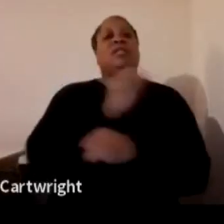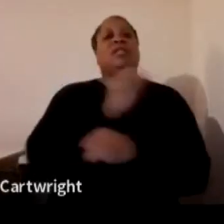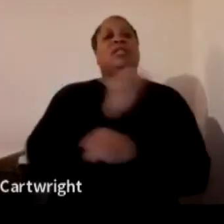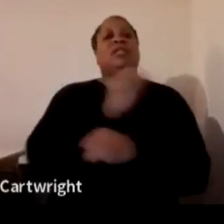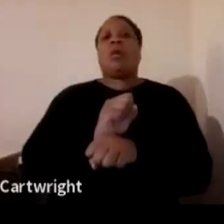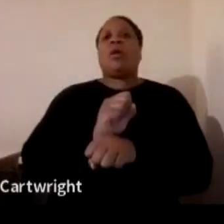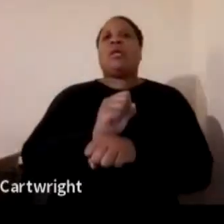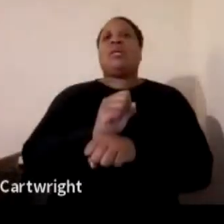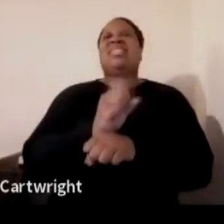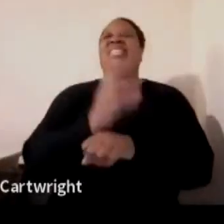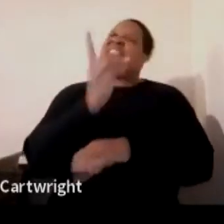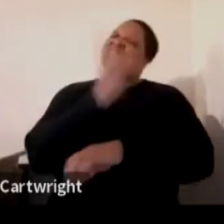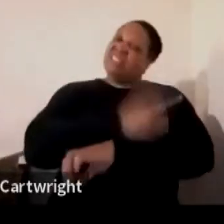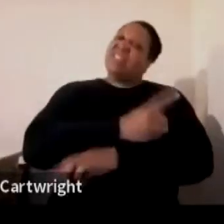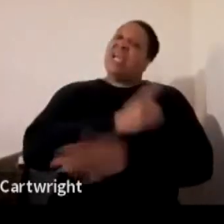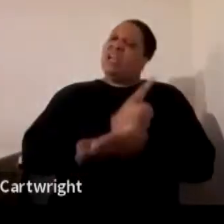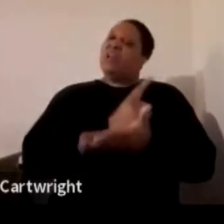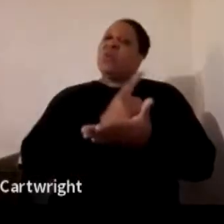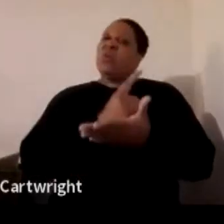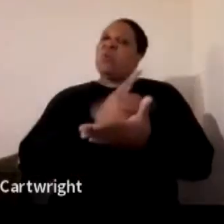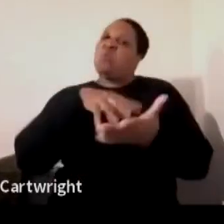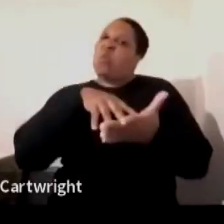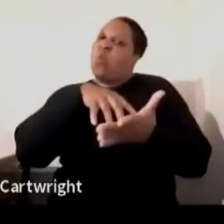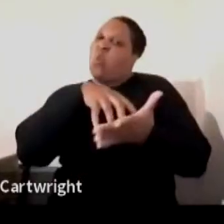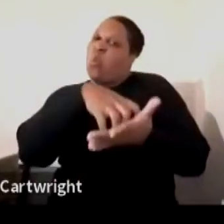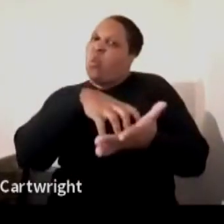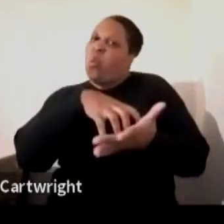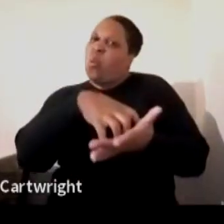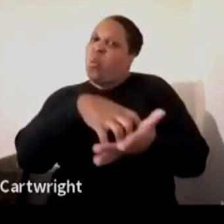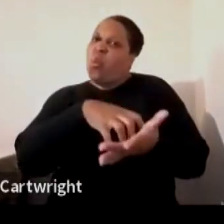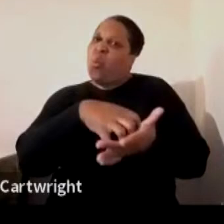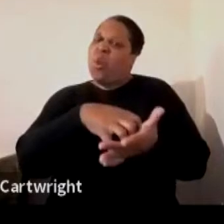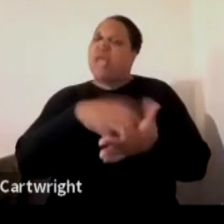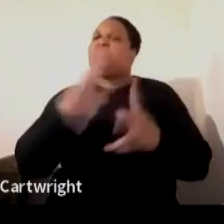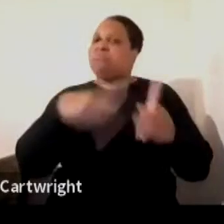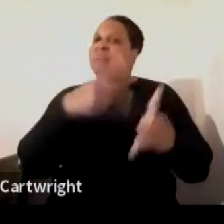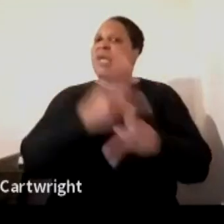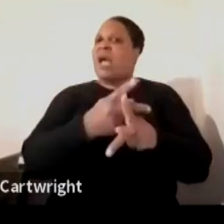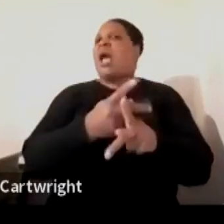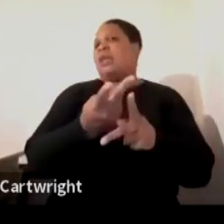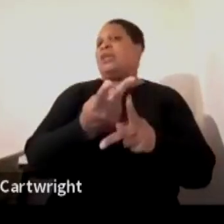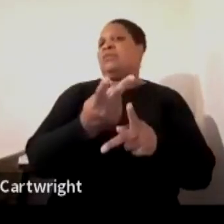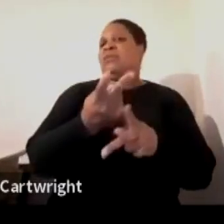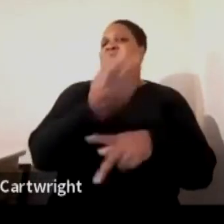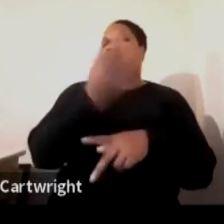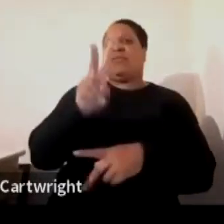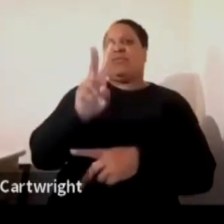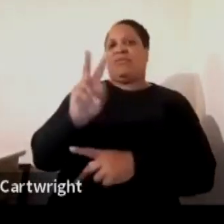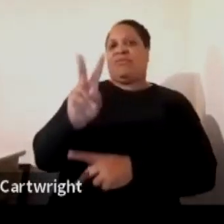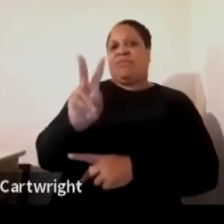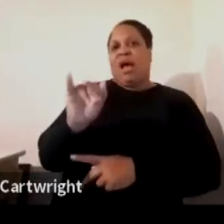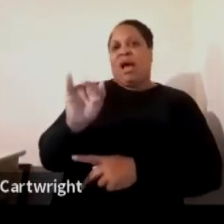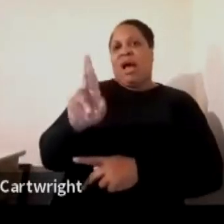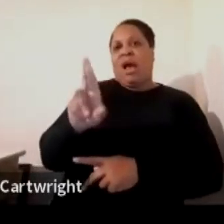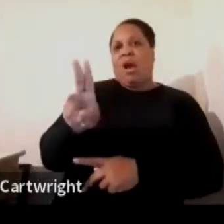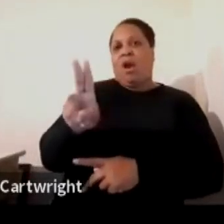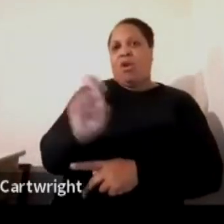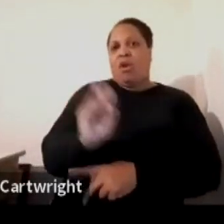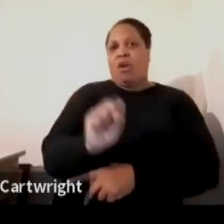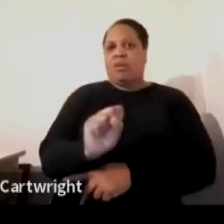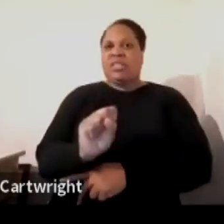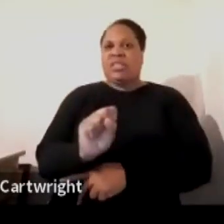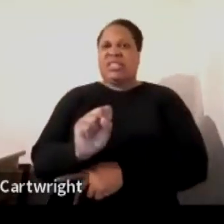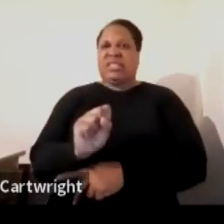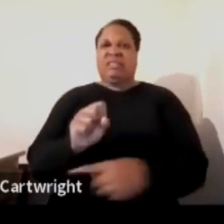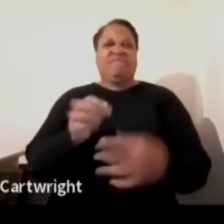or a weakened version of the actual virus. And what that is doing is, in a way, giving your body an unfair fight that it can